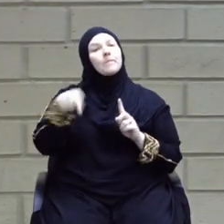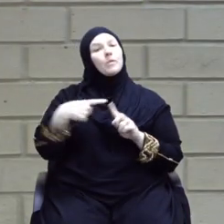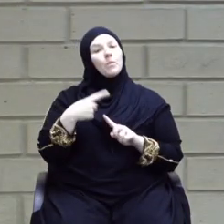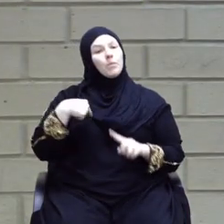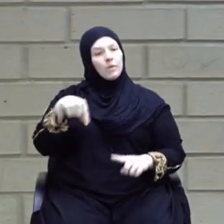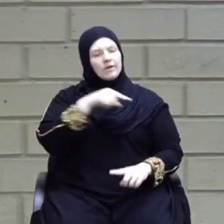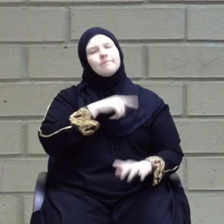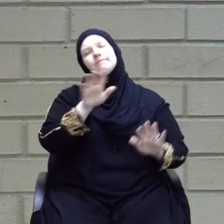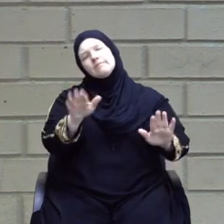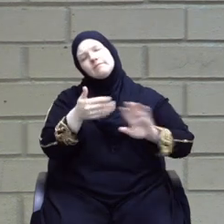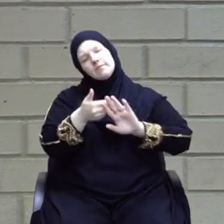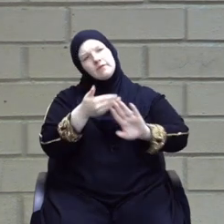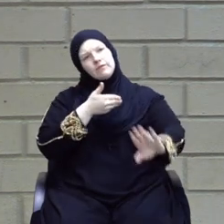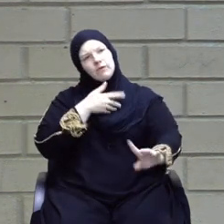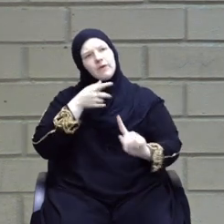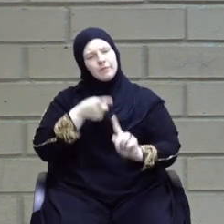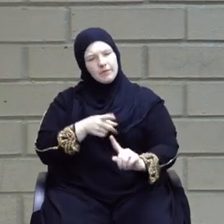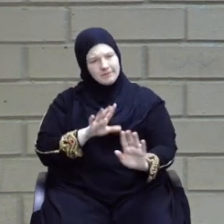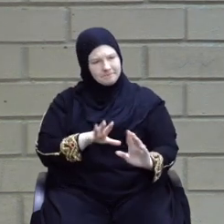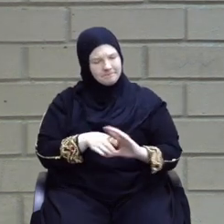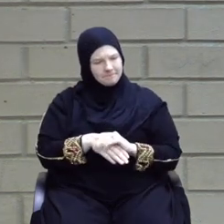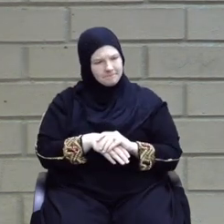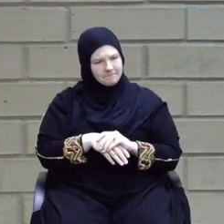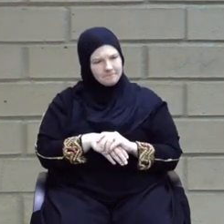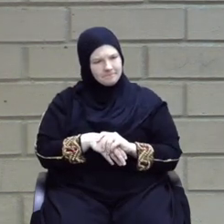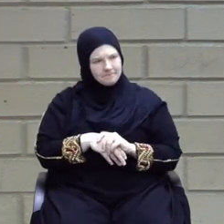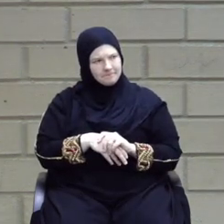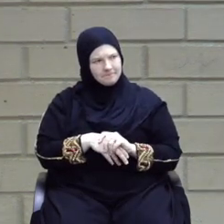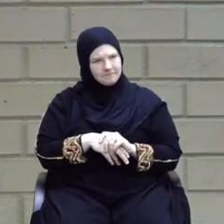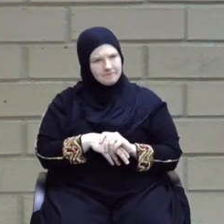before I get to the point, to the Quran,